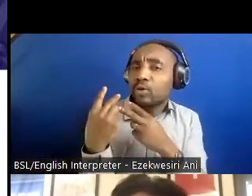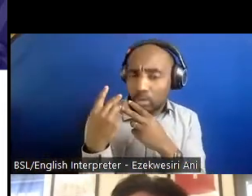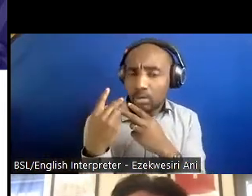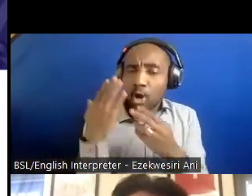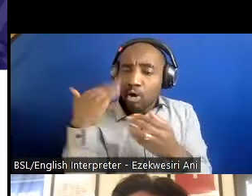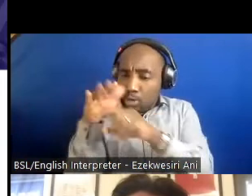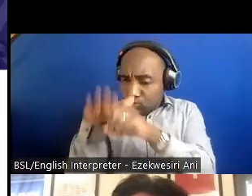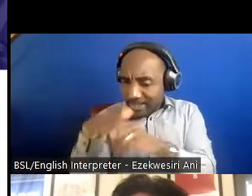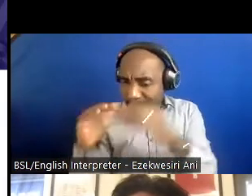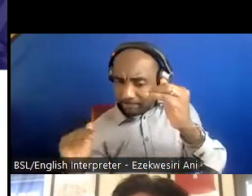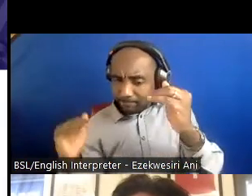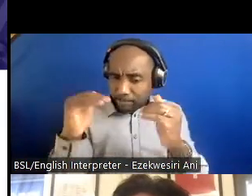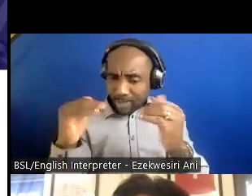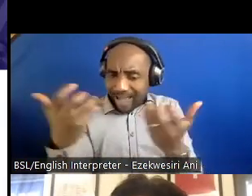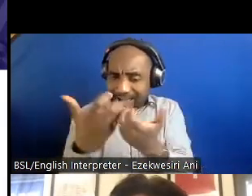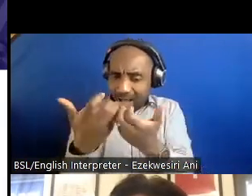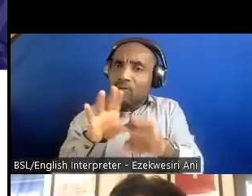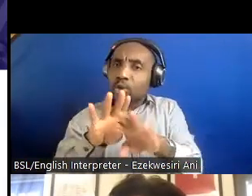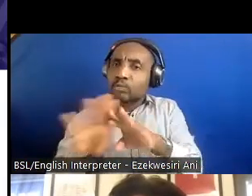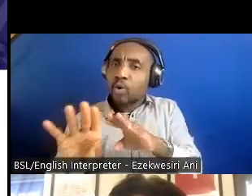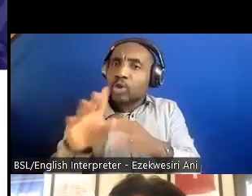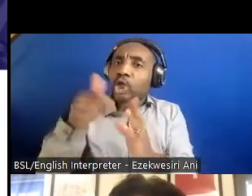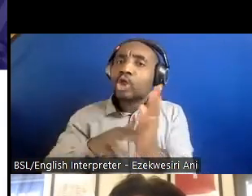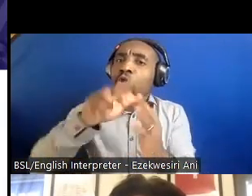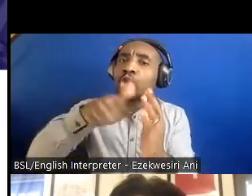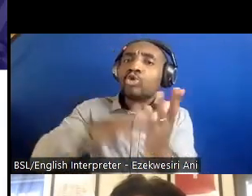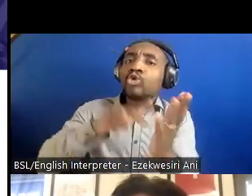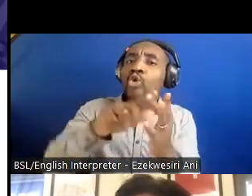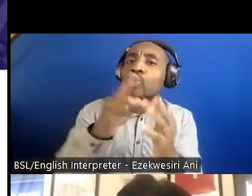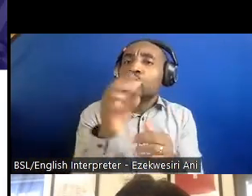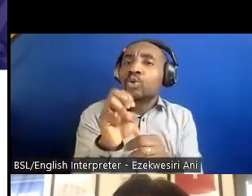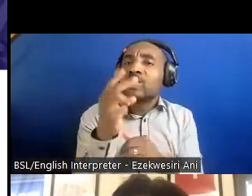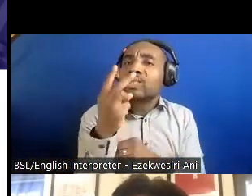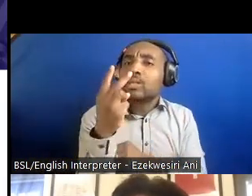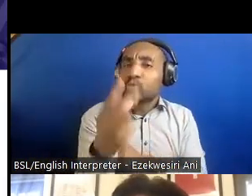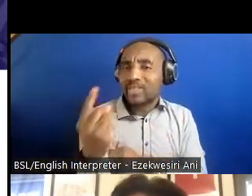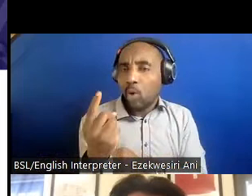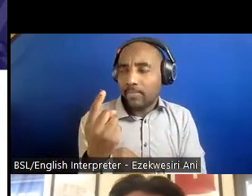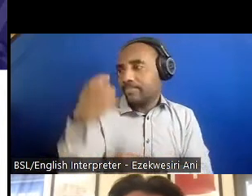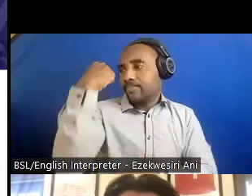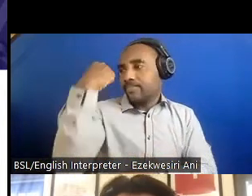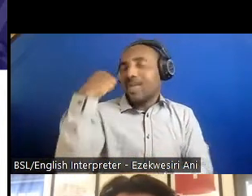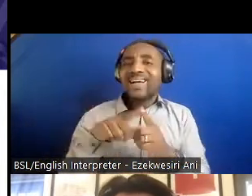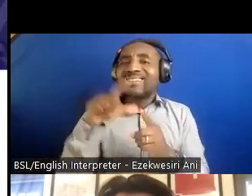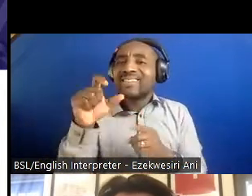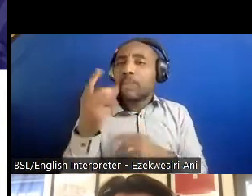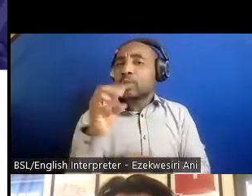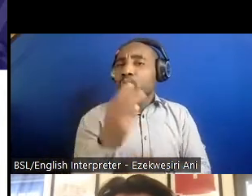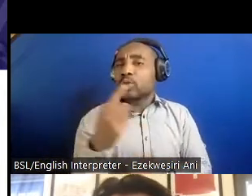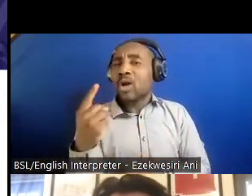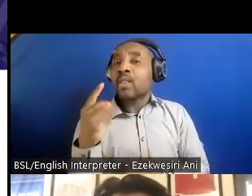racial inequality in sport in June last year. And in December last year, the 5 sports